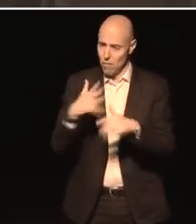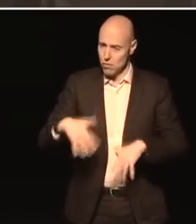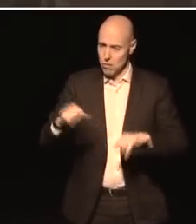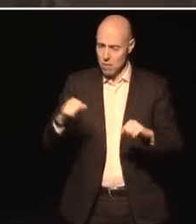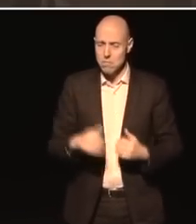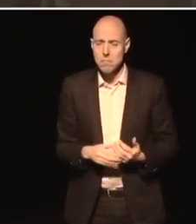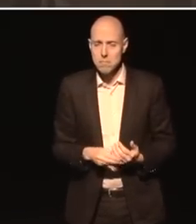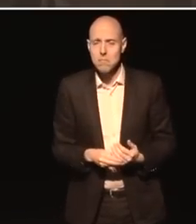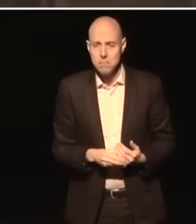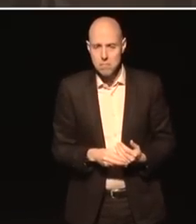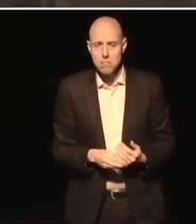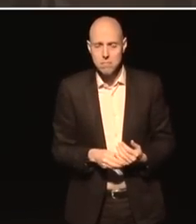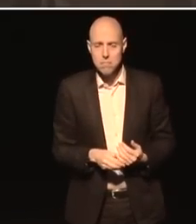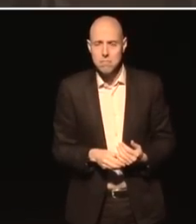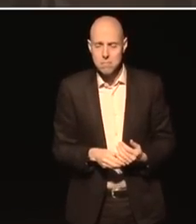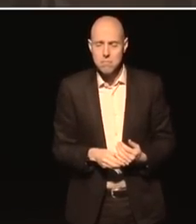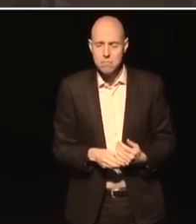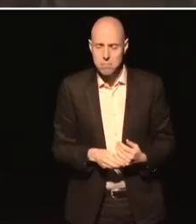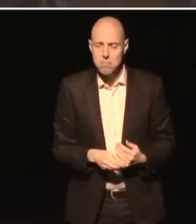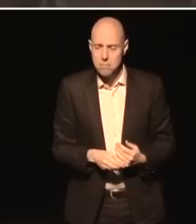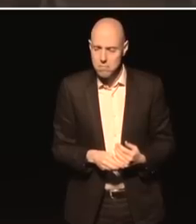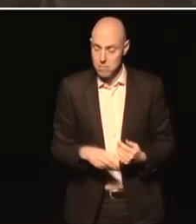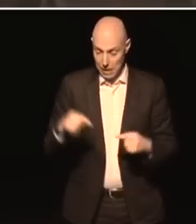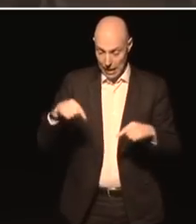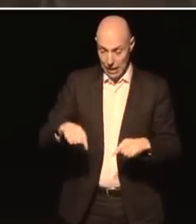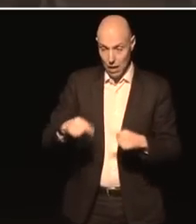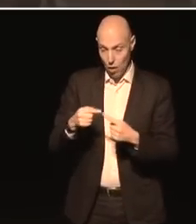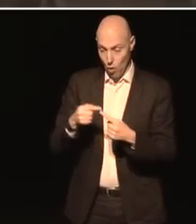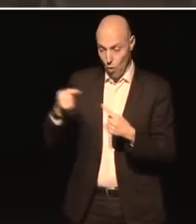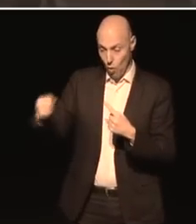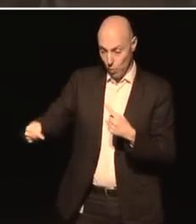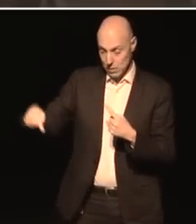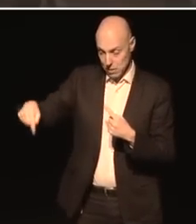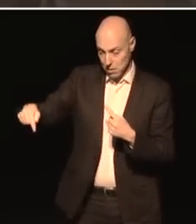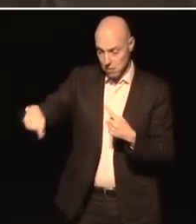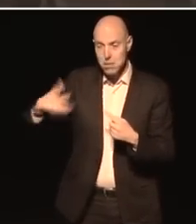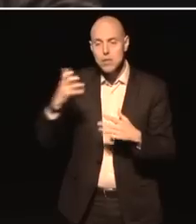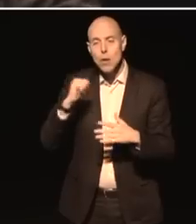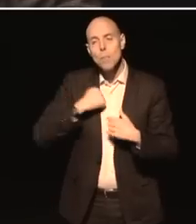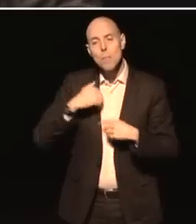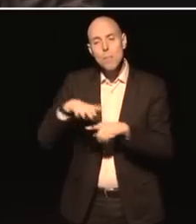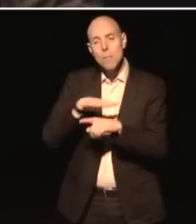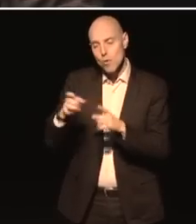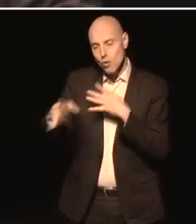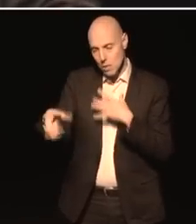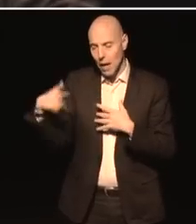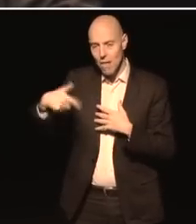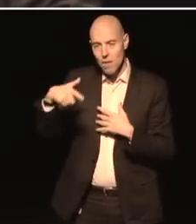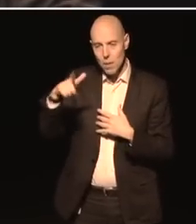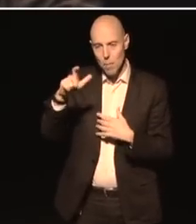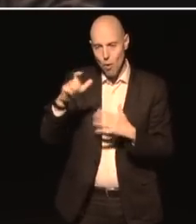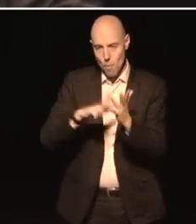I came to the venue, and opposite the venue is a mosque, and every Friday there is a congregation that comes in